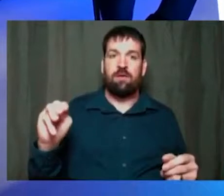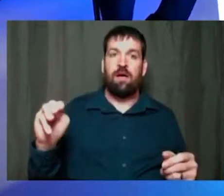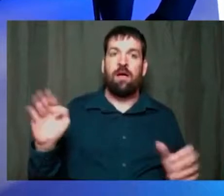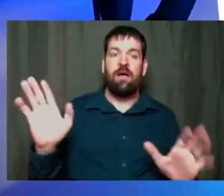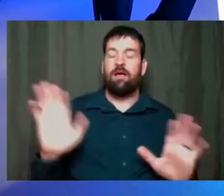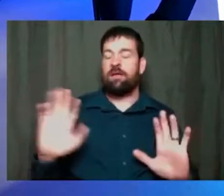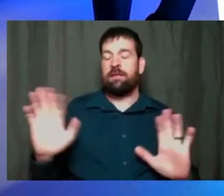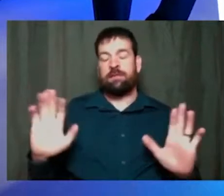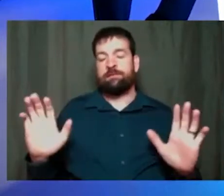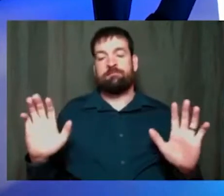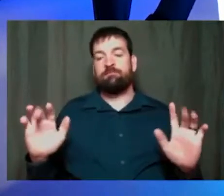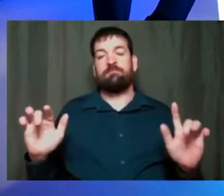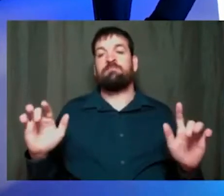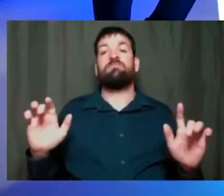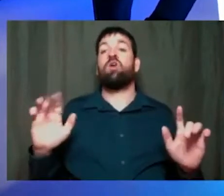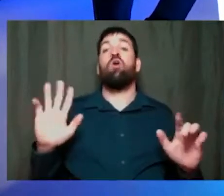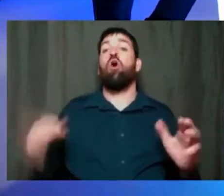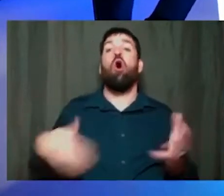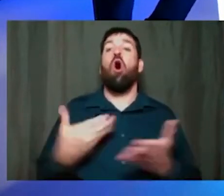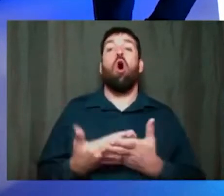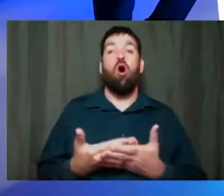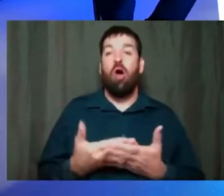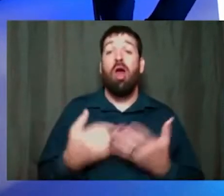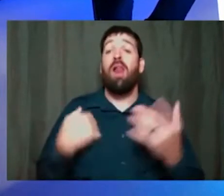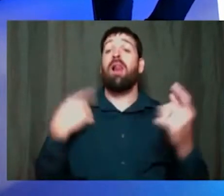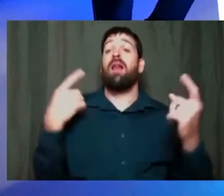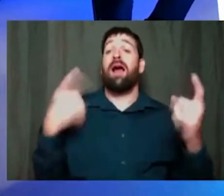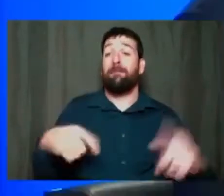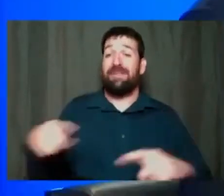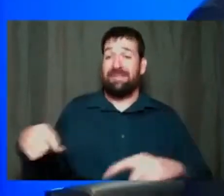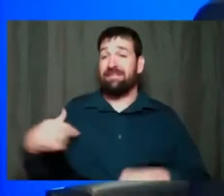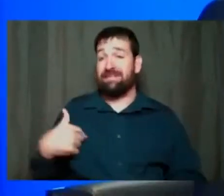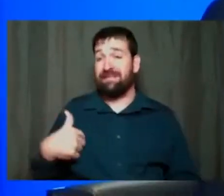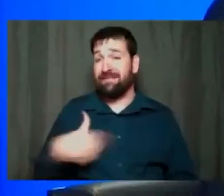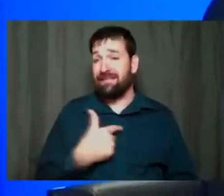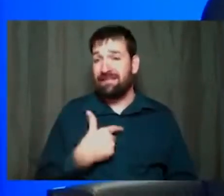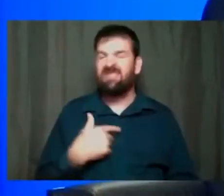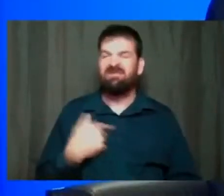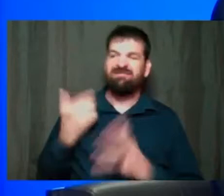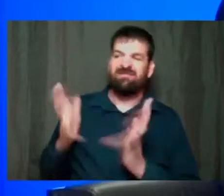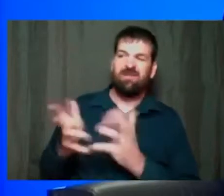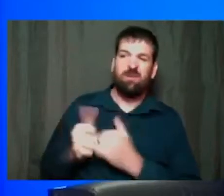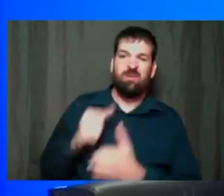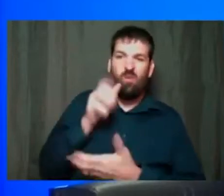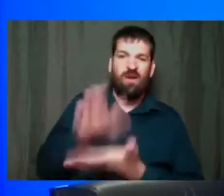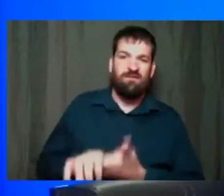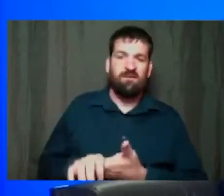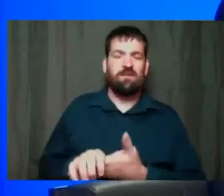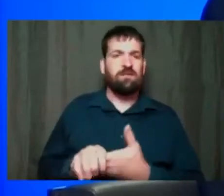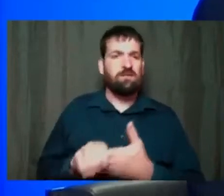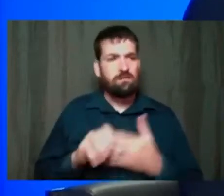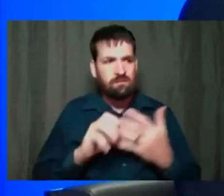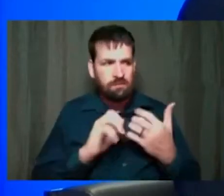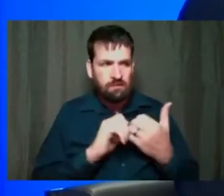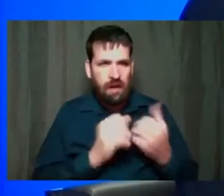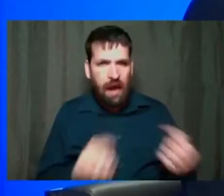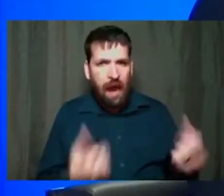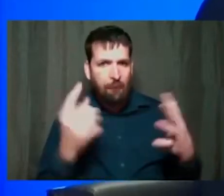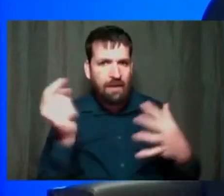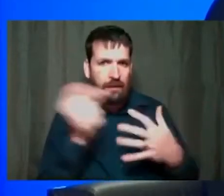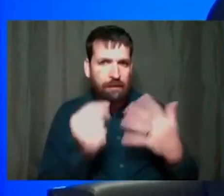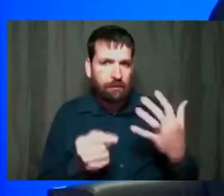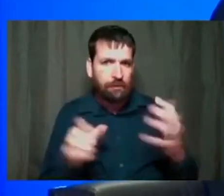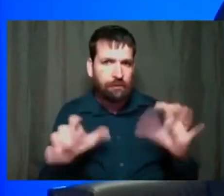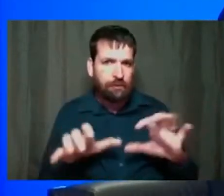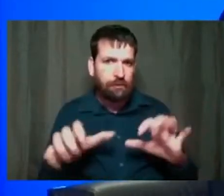we all fall victim at times. Like I was talking to my wife about this last night. She's like, so how many of these things do you do? I was like, well, I do a lot of them. I